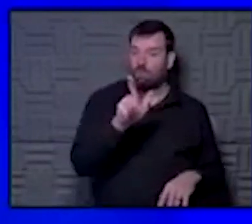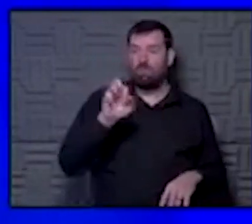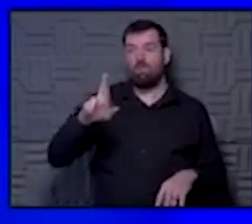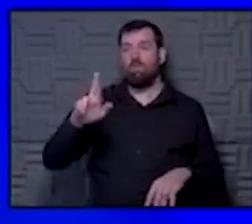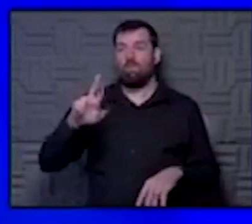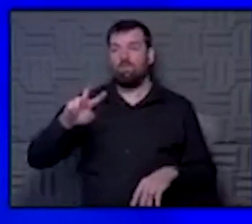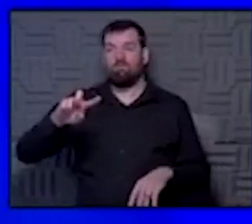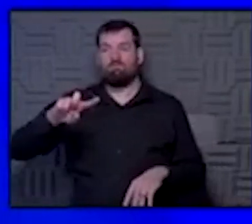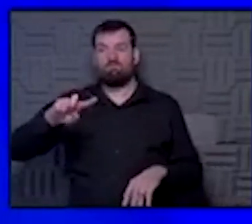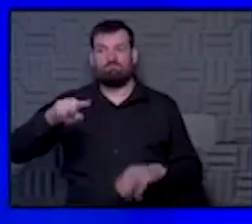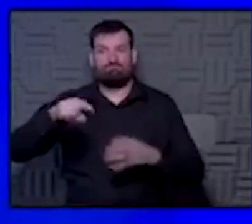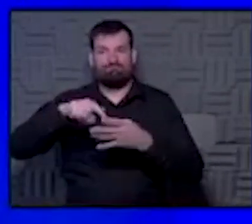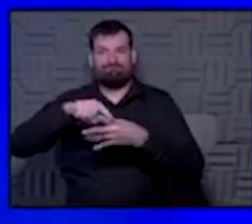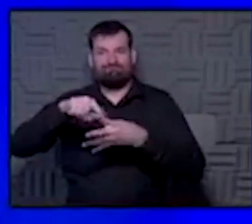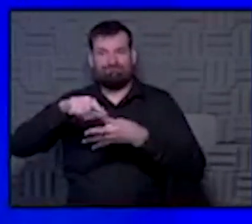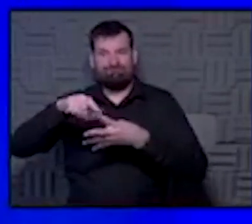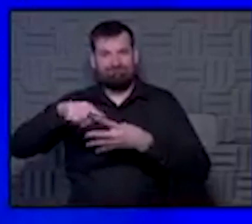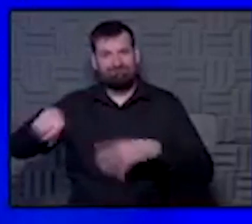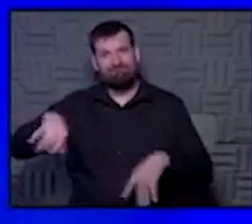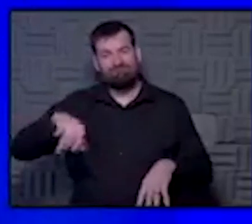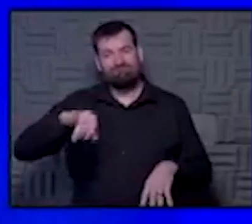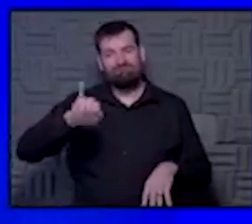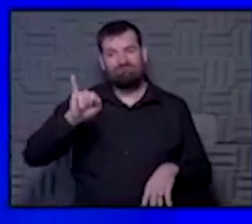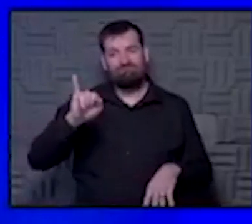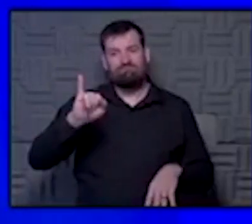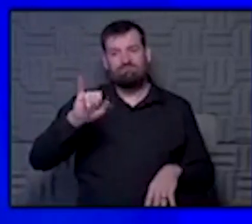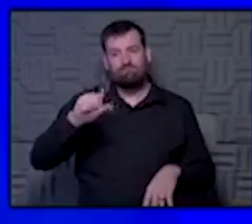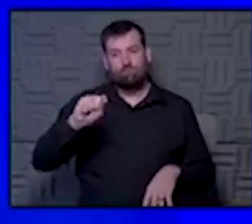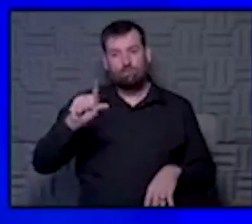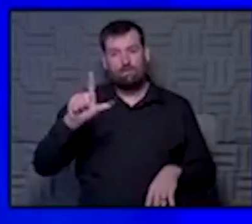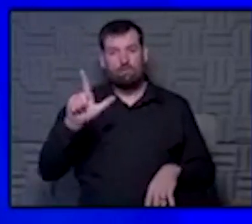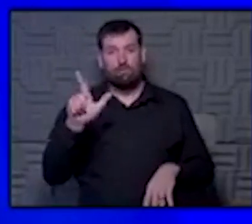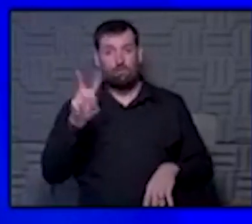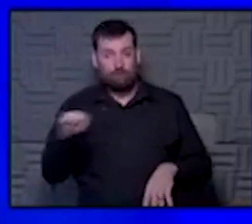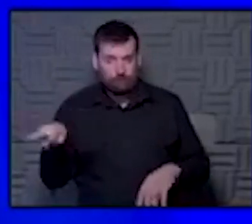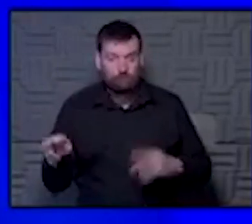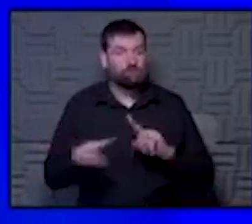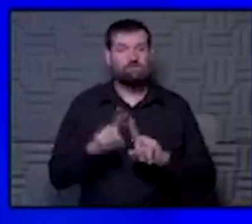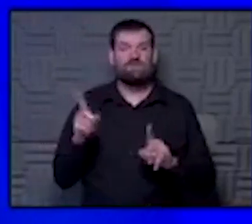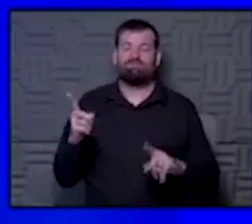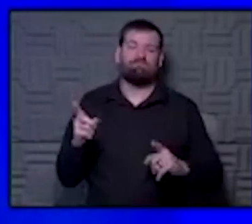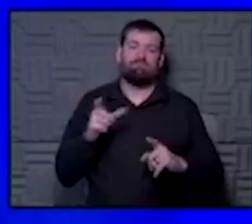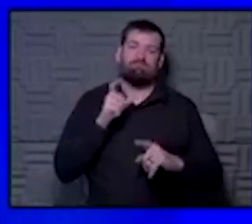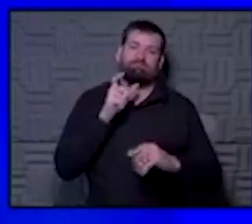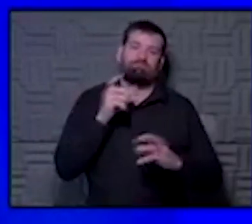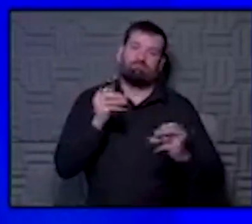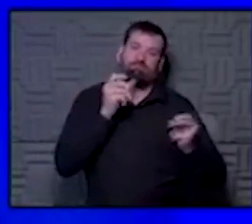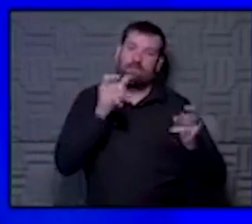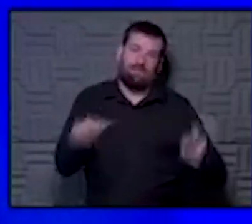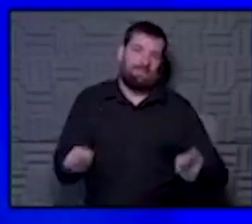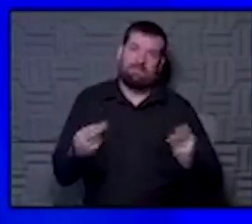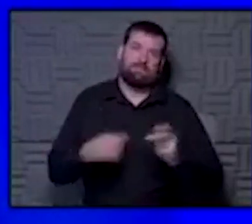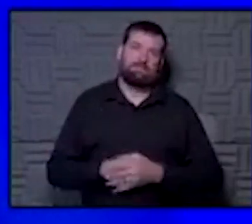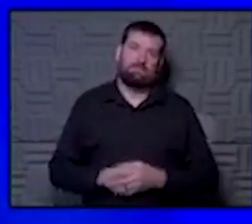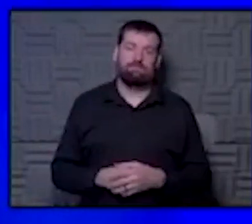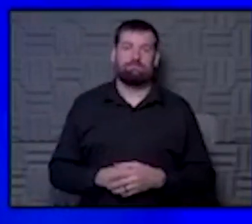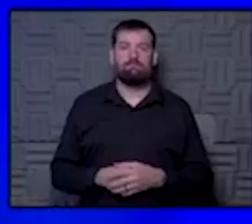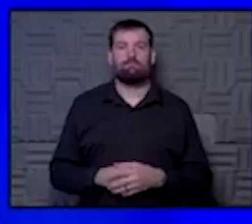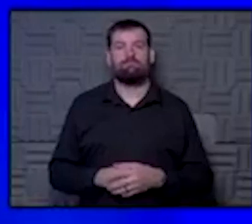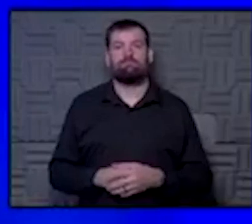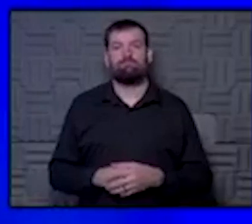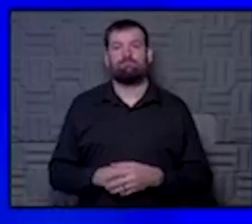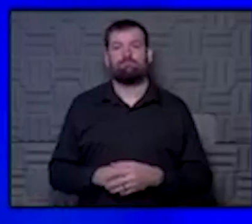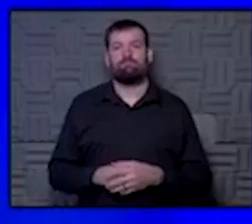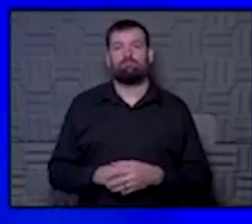may be a year away to getting back to more normal, but it's not going to be on or off. I mean, there will be a continued